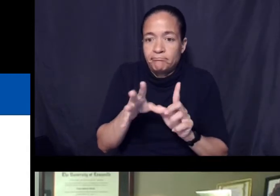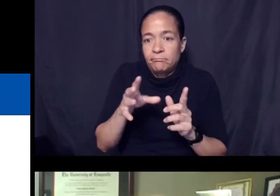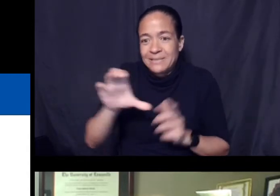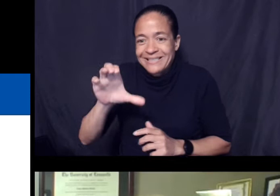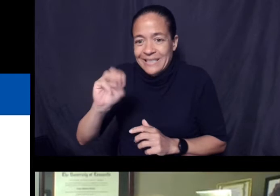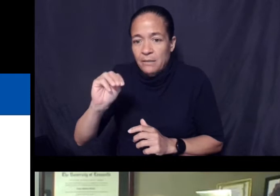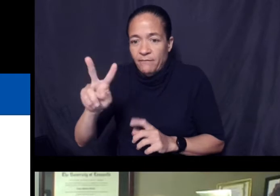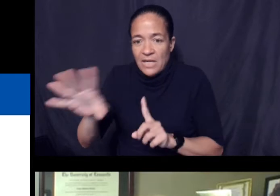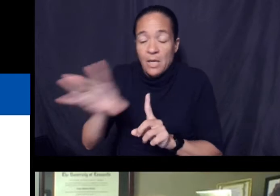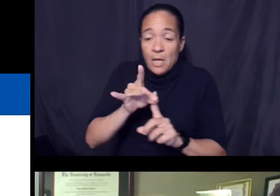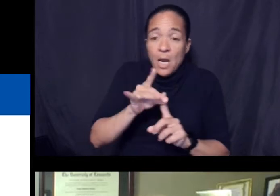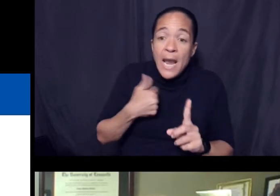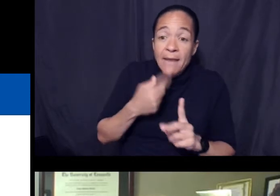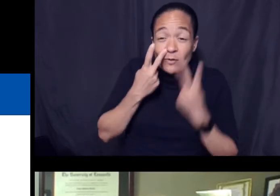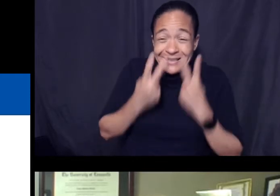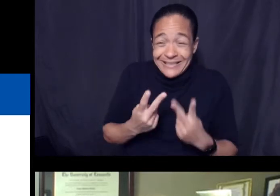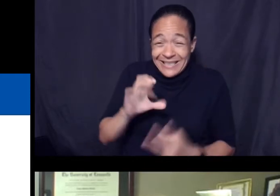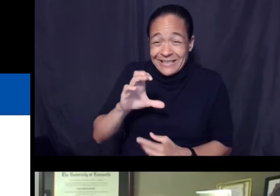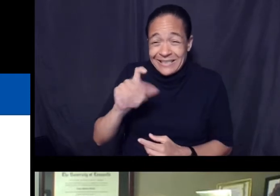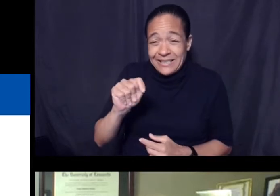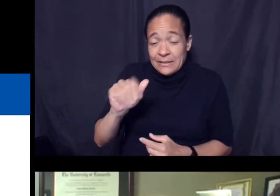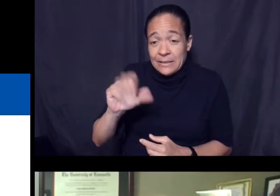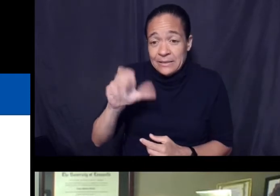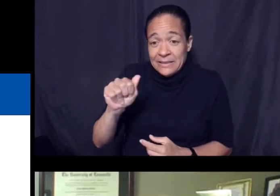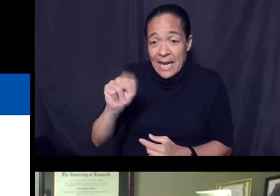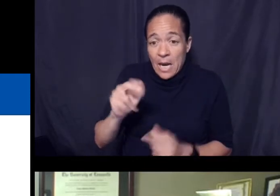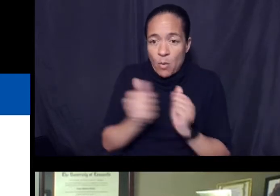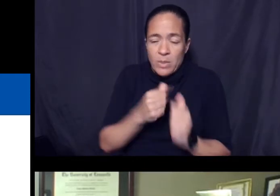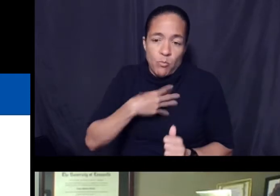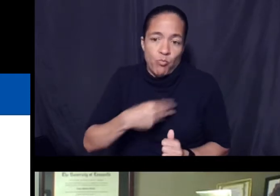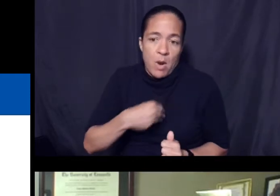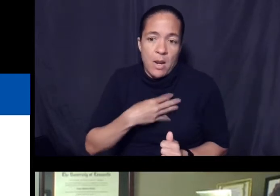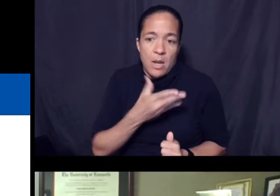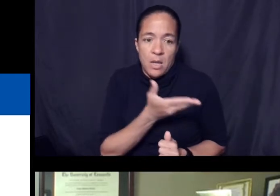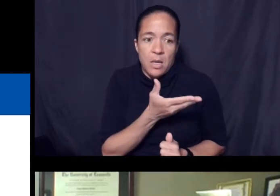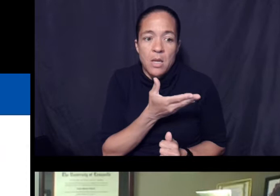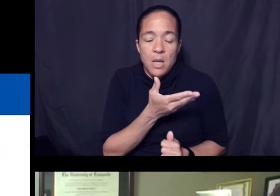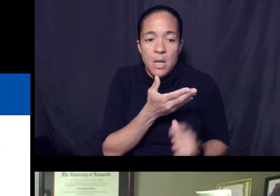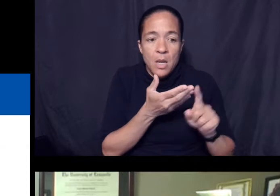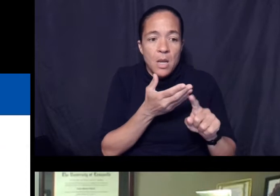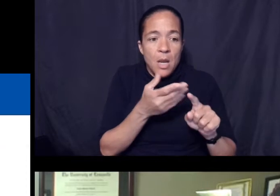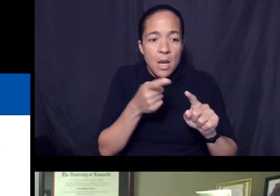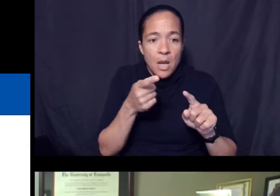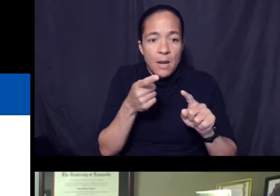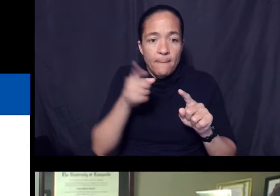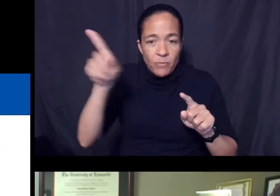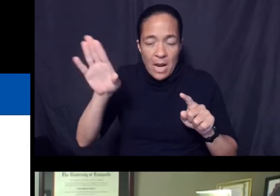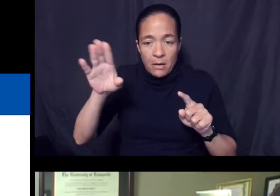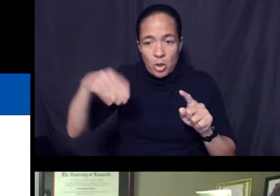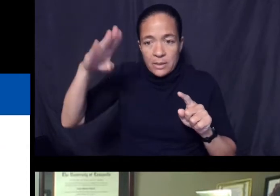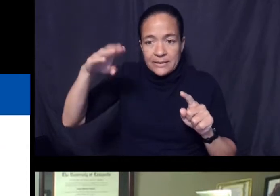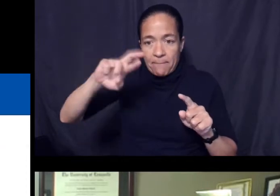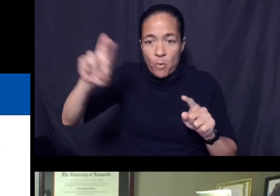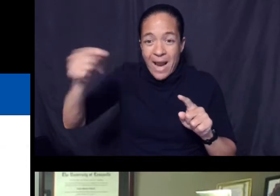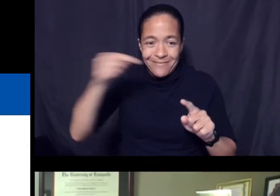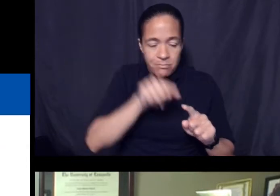CT of the brain that we had these white spots or these calcified areas lining ventricles, And then slide down here in the lower left, you can